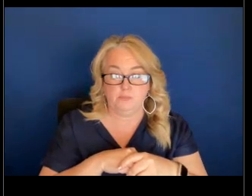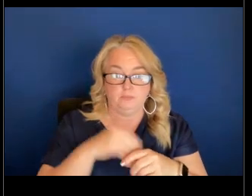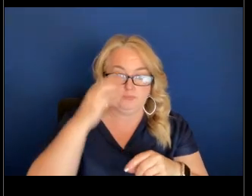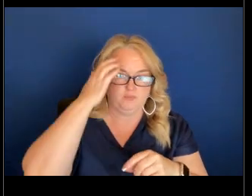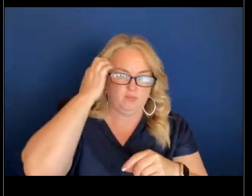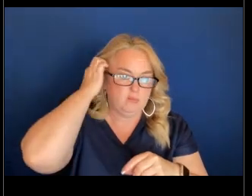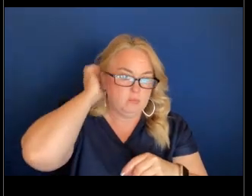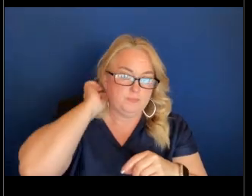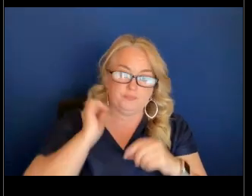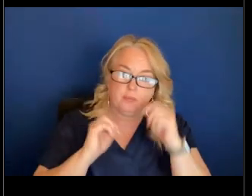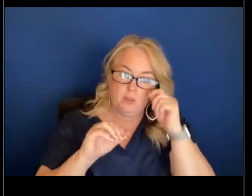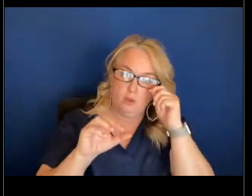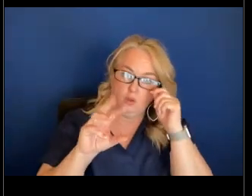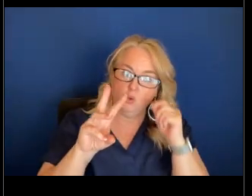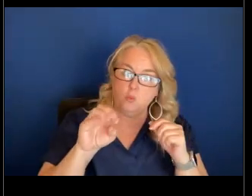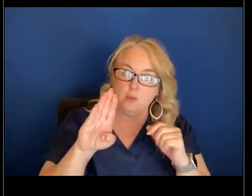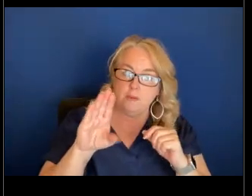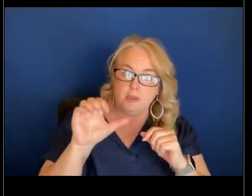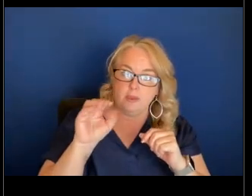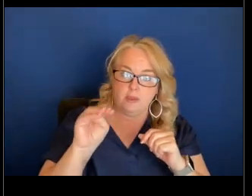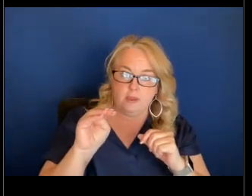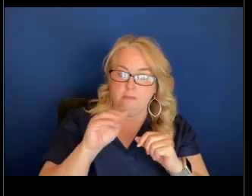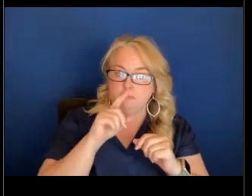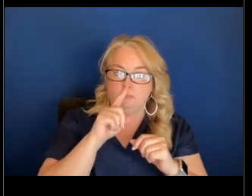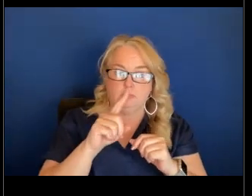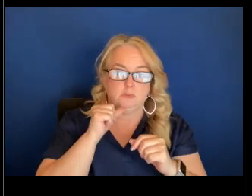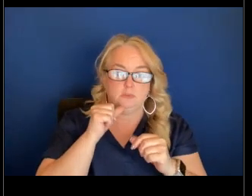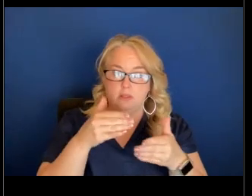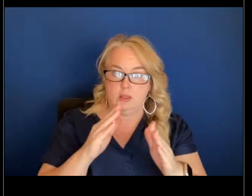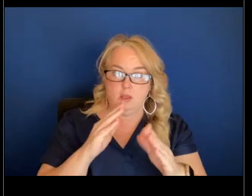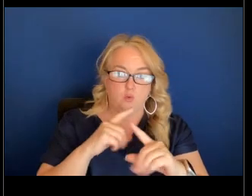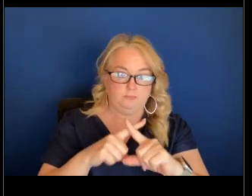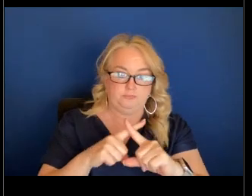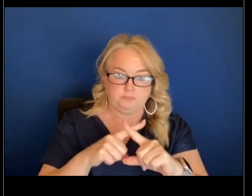The webcam function should be disabled.